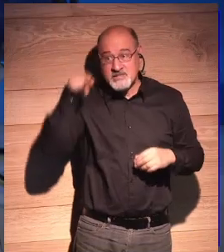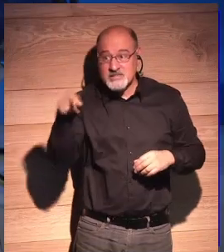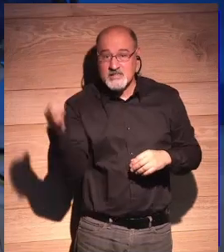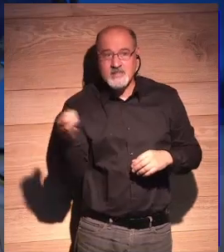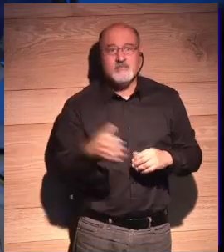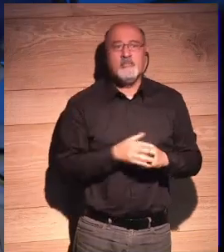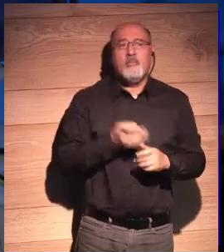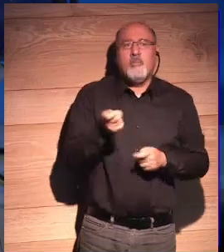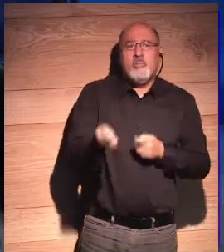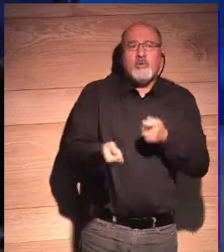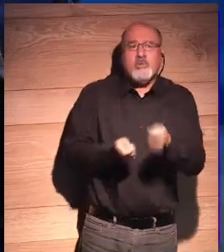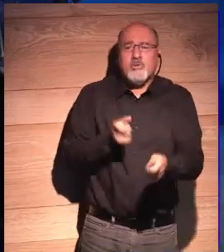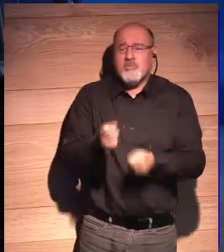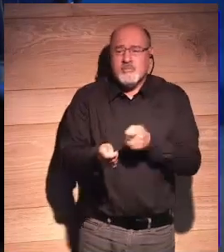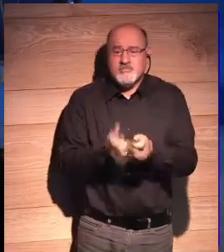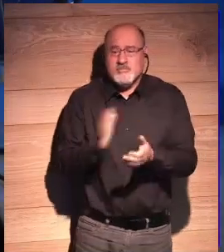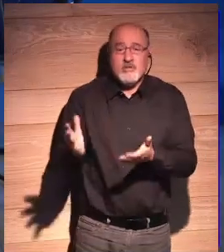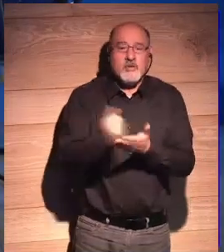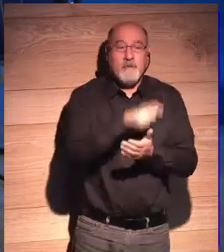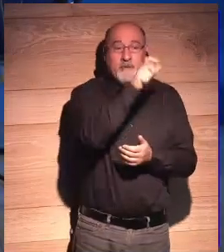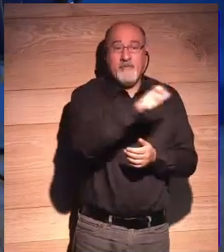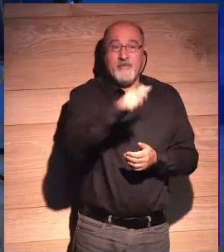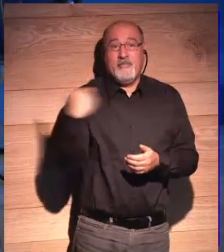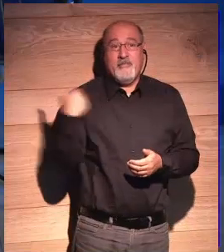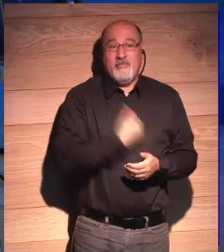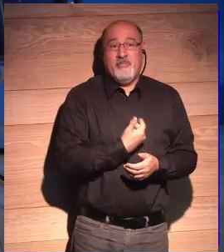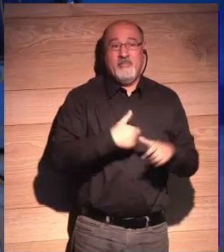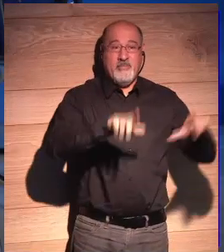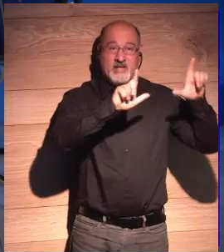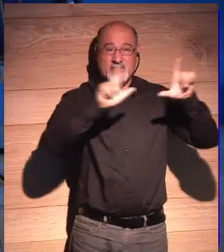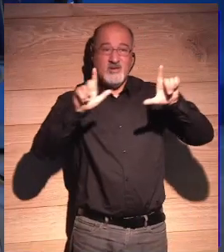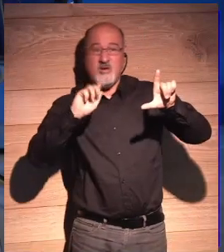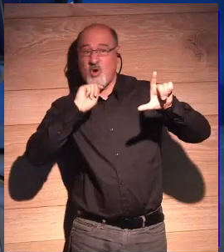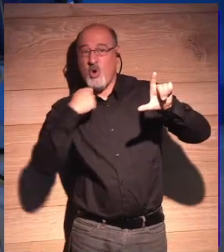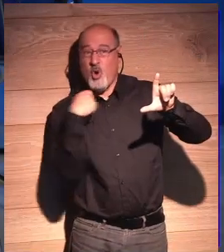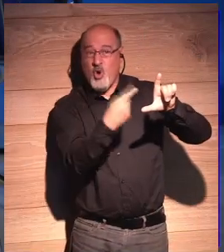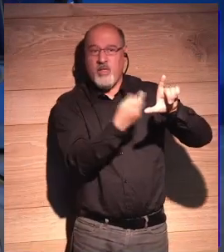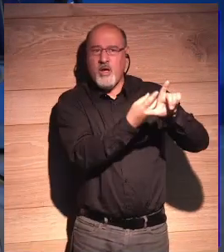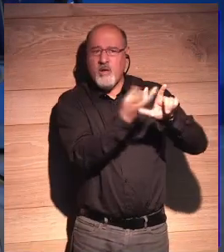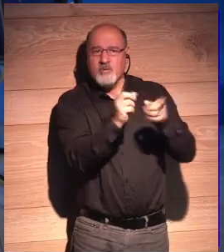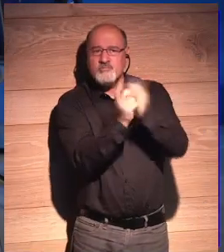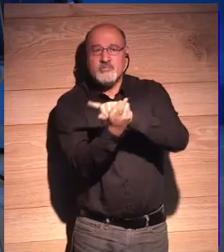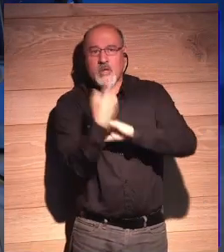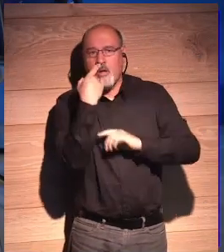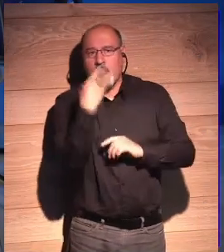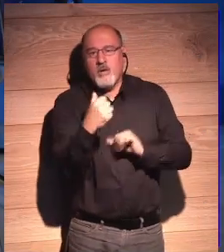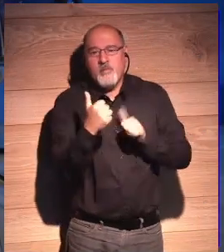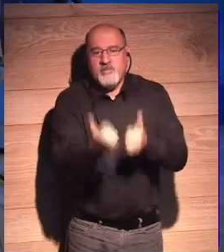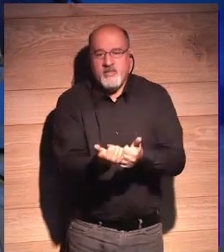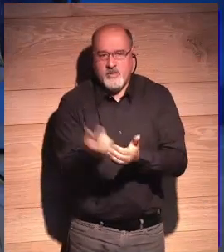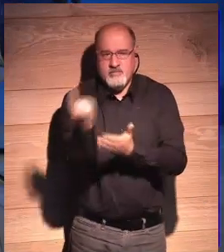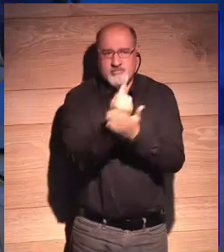he's thinking right now. So he stopped to hate all his characters step by step. He started to love some of